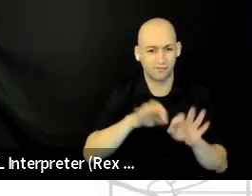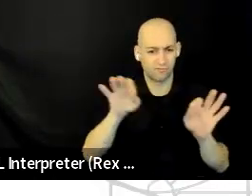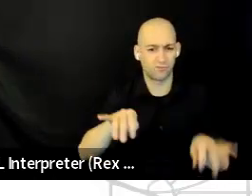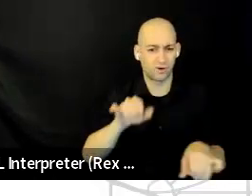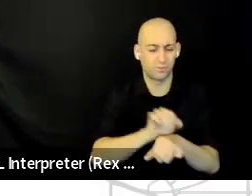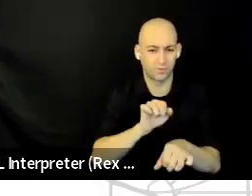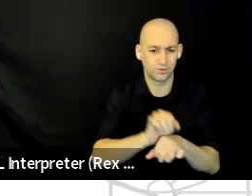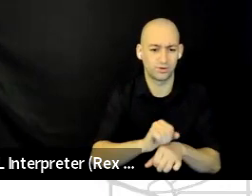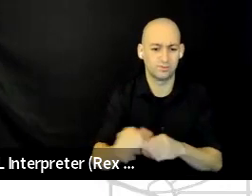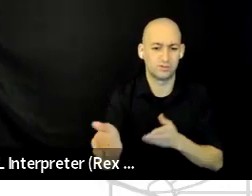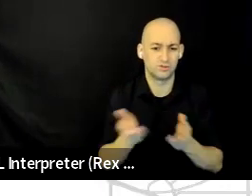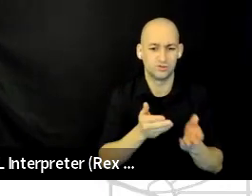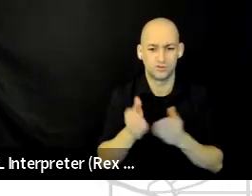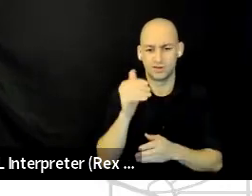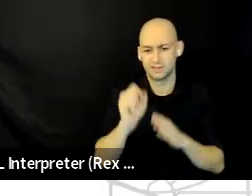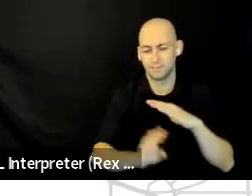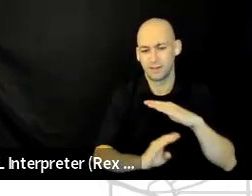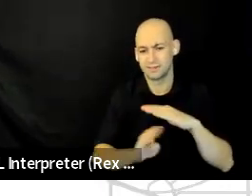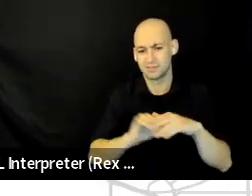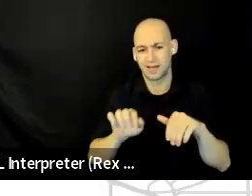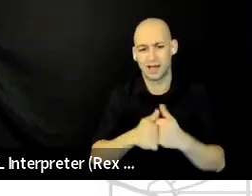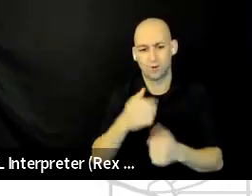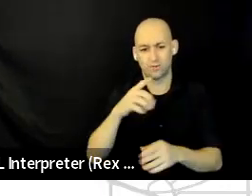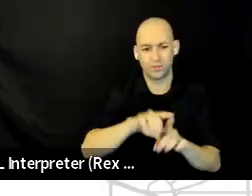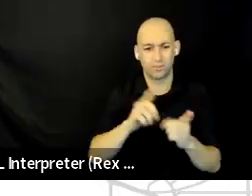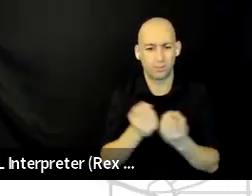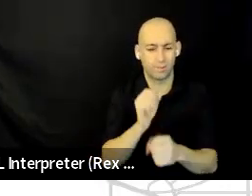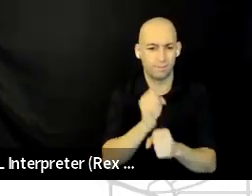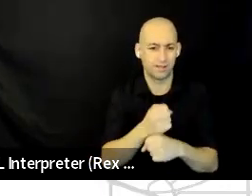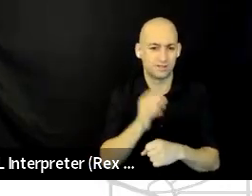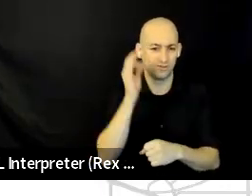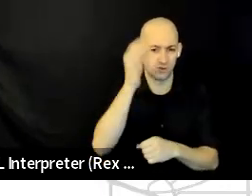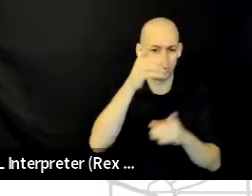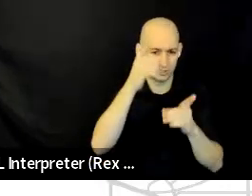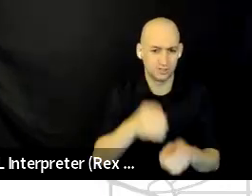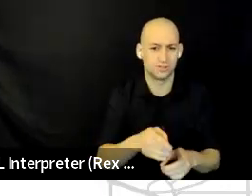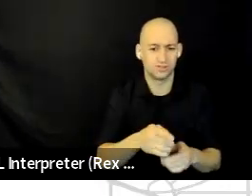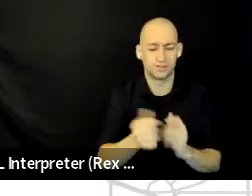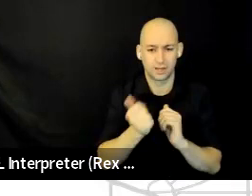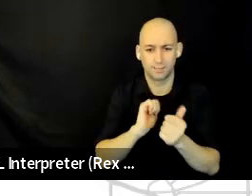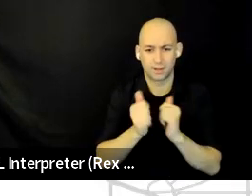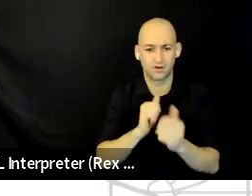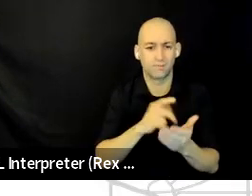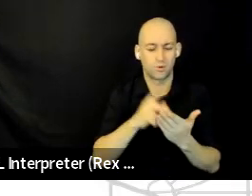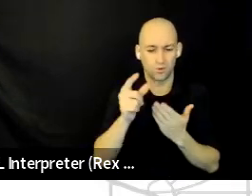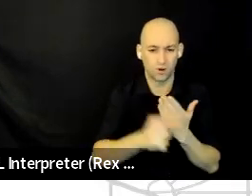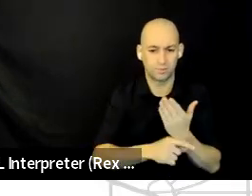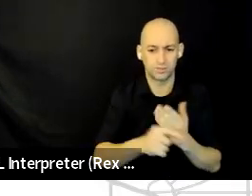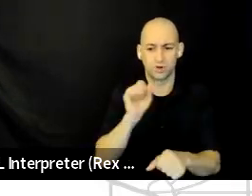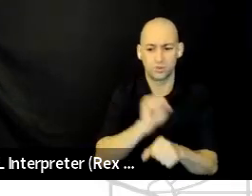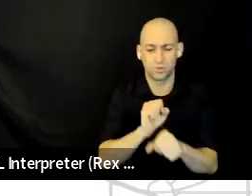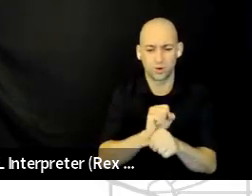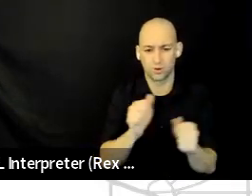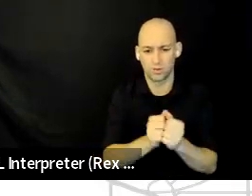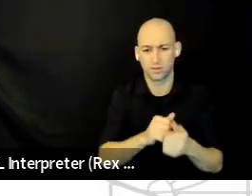as the basis for how the department will be making future decisions as it relates to competitive programs. And we're looking forward to working and collaborating with our